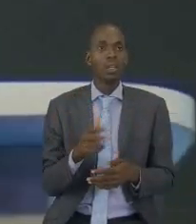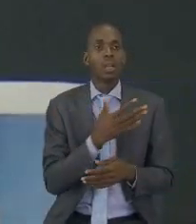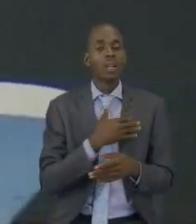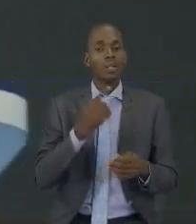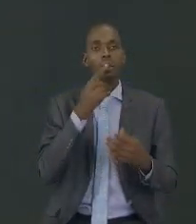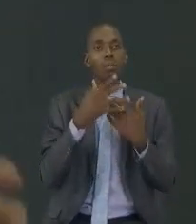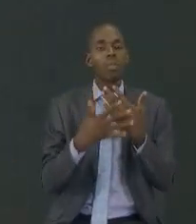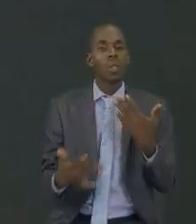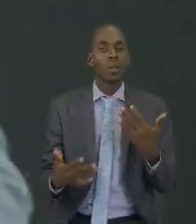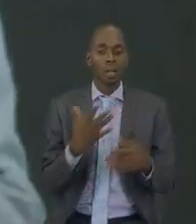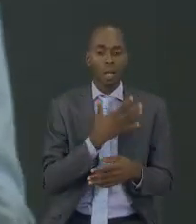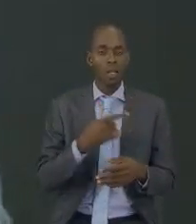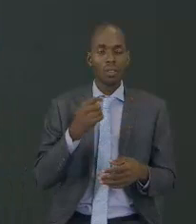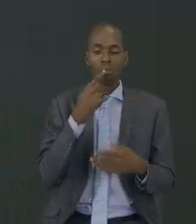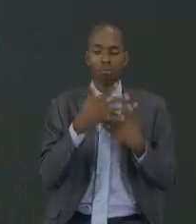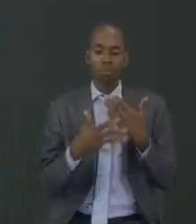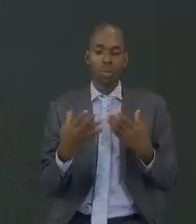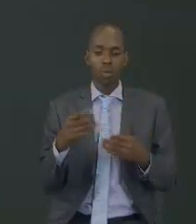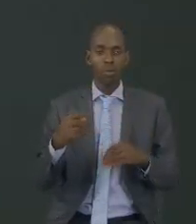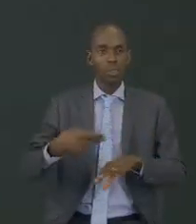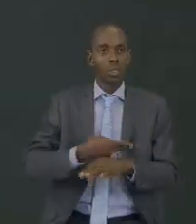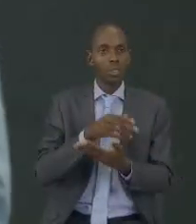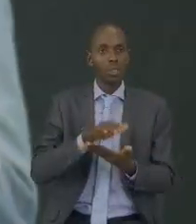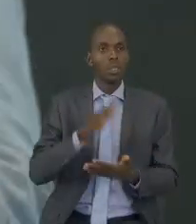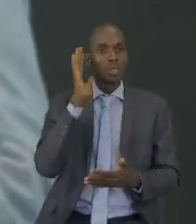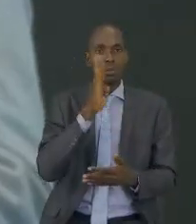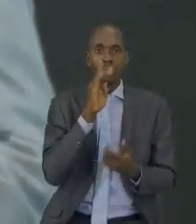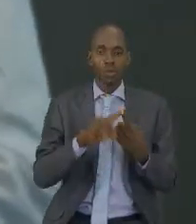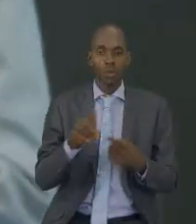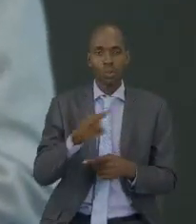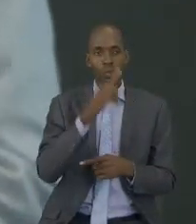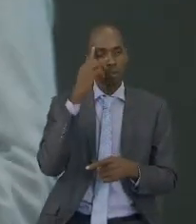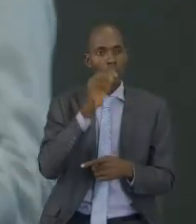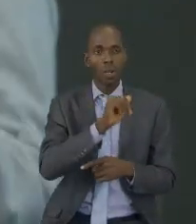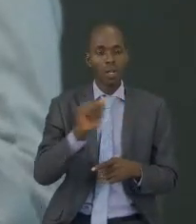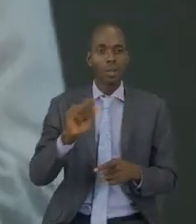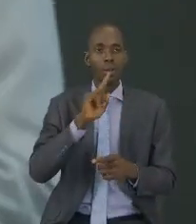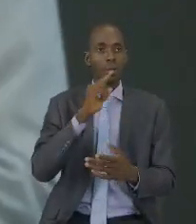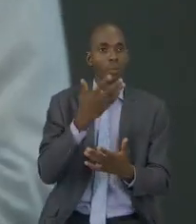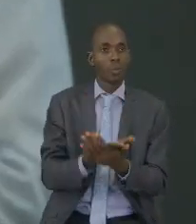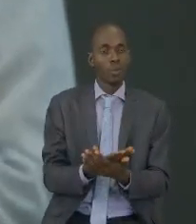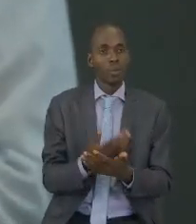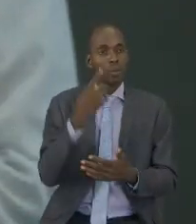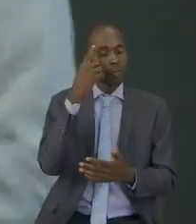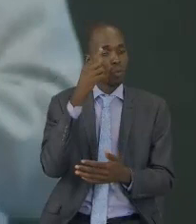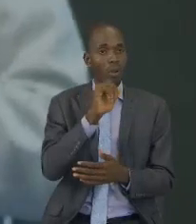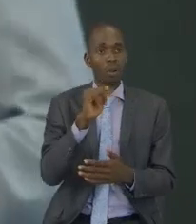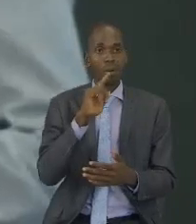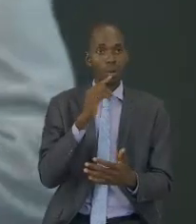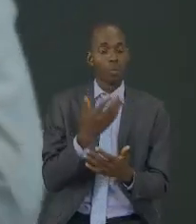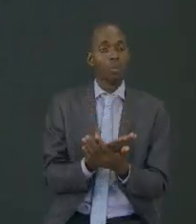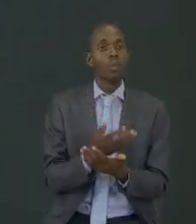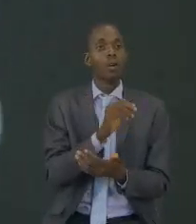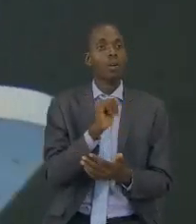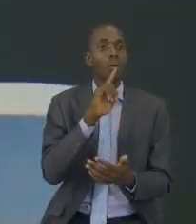the blood of the lamb shall be to you for a token, that is for a